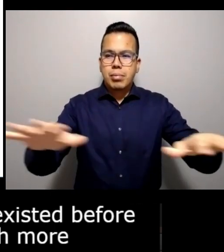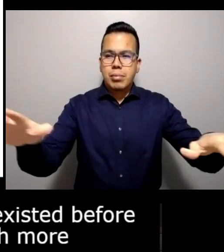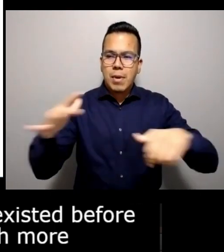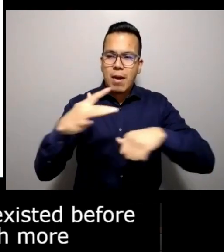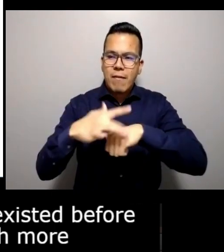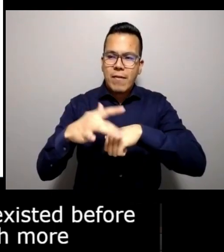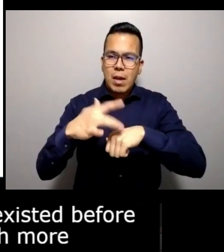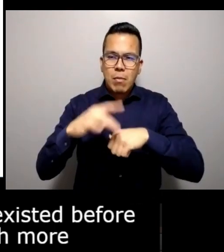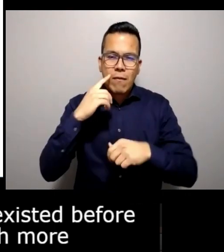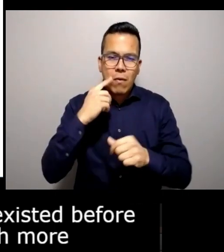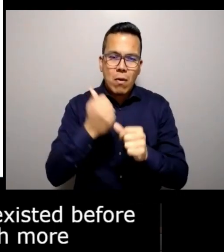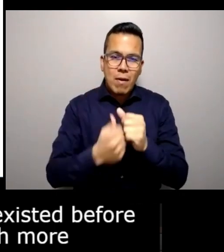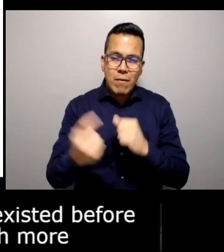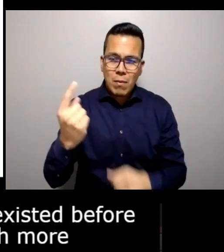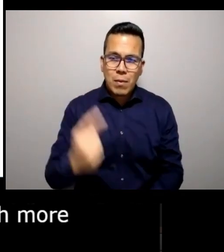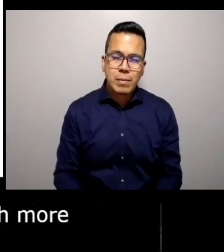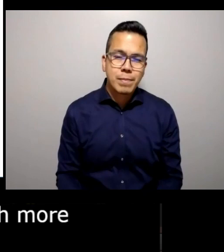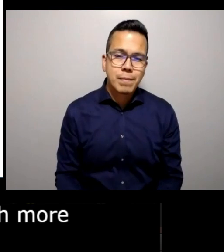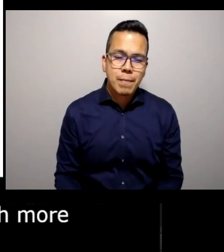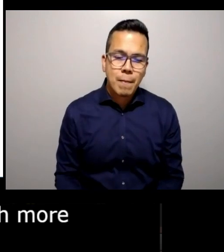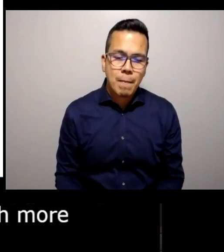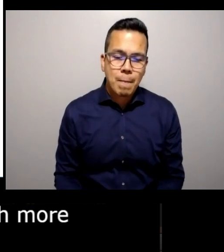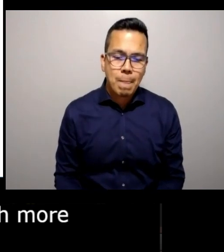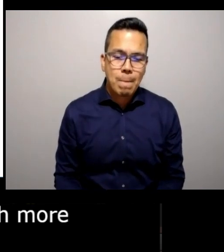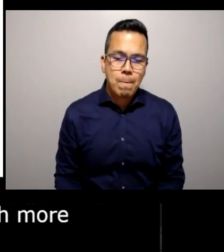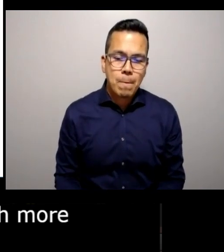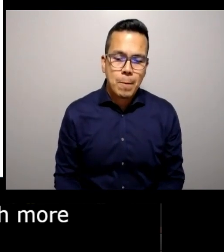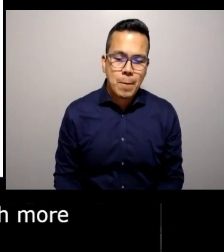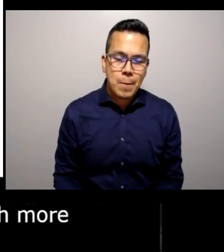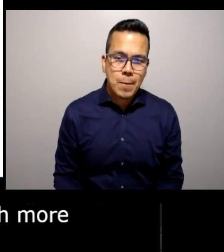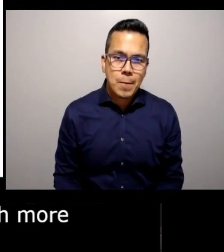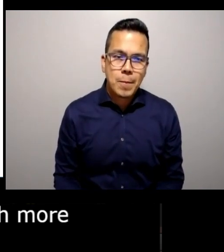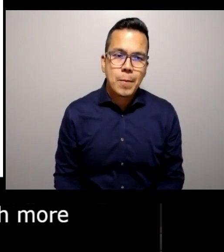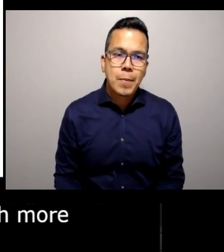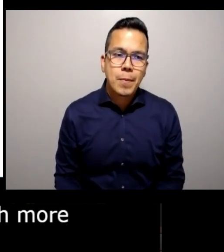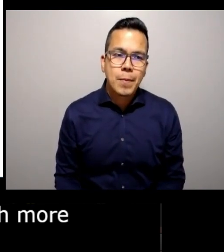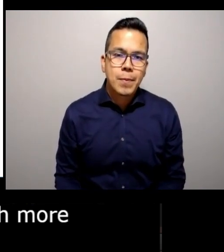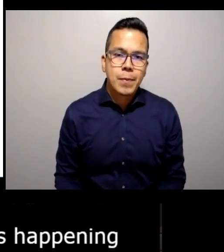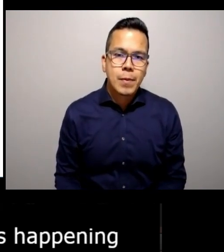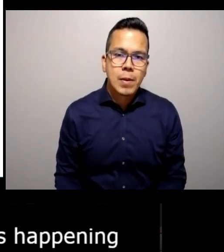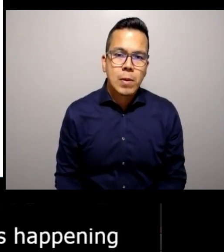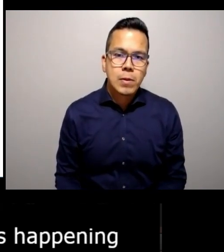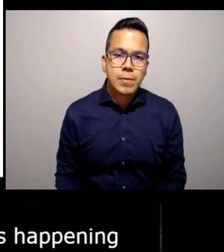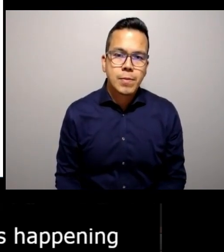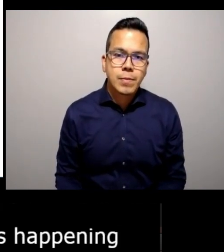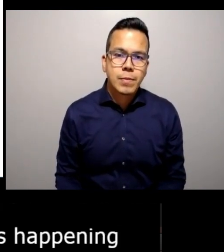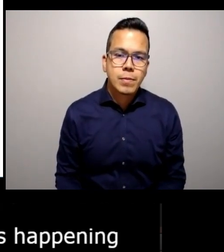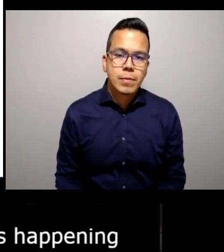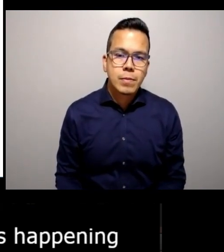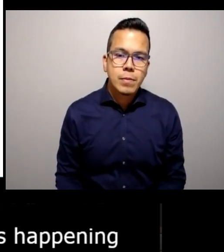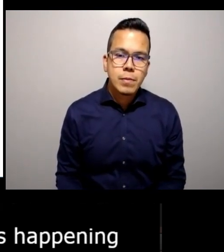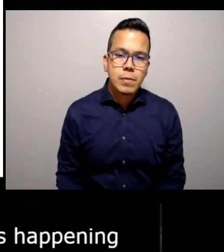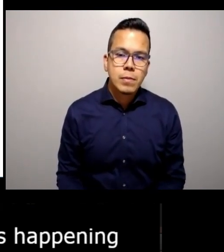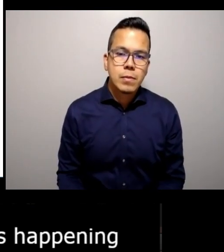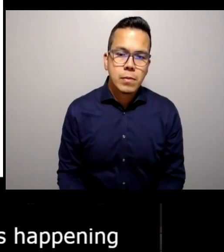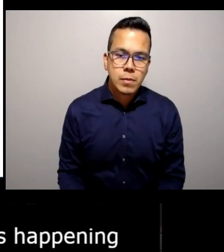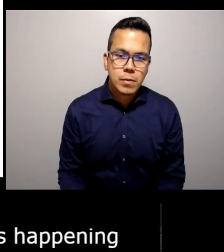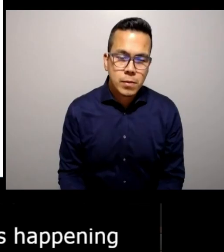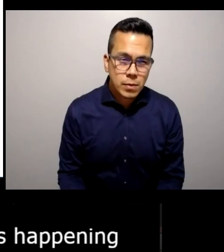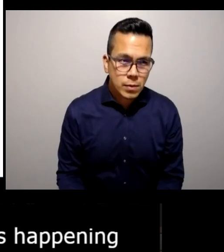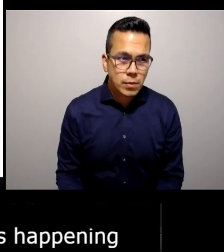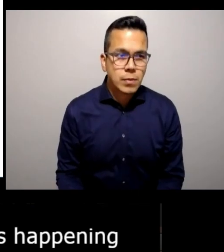Social media is also it's everywhere and it's happening all the time. The amount of social media being